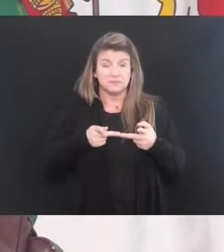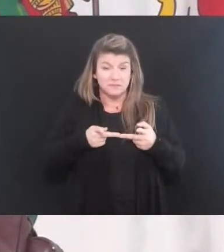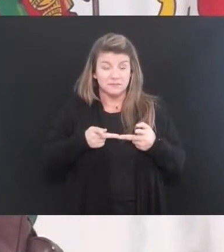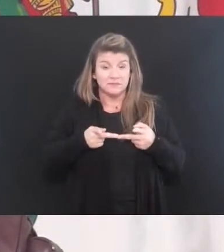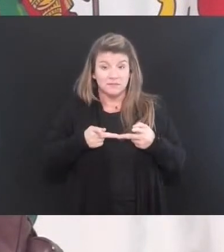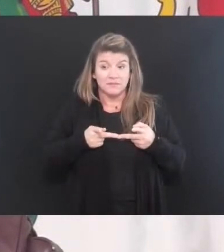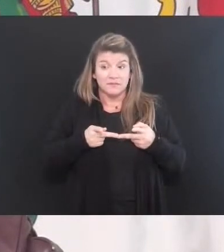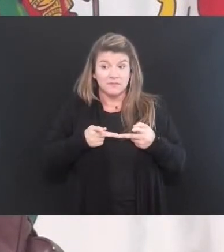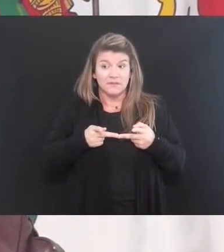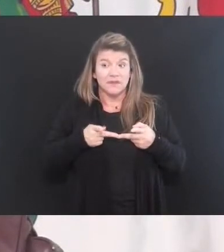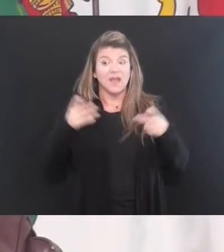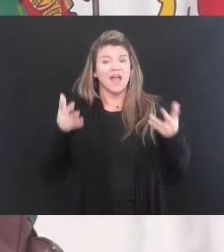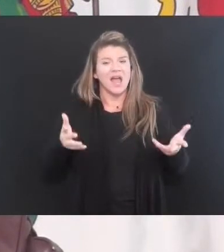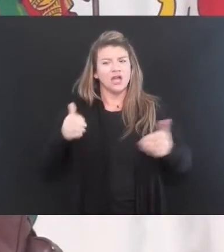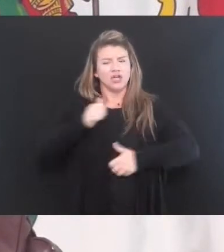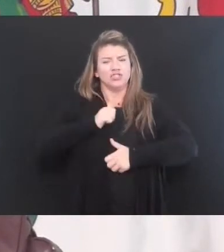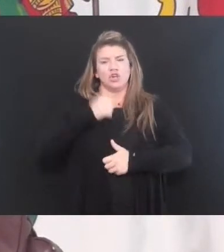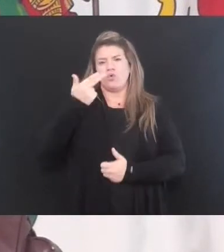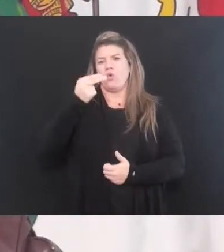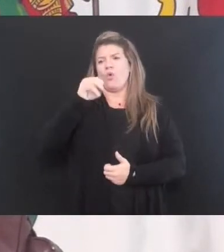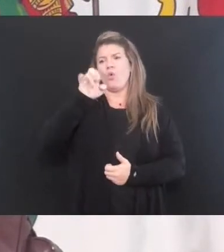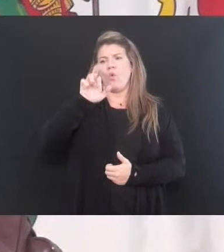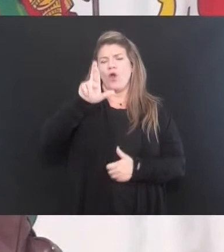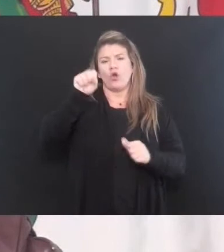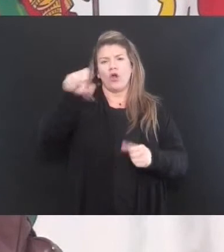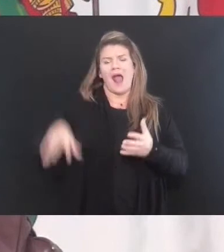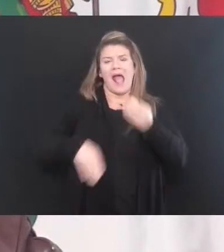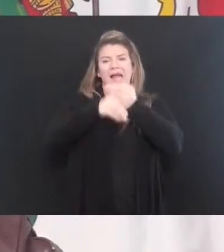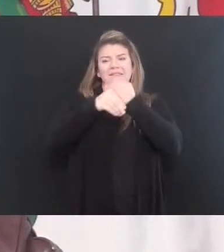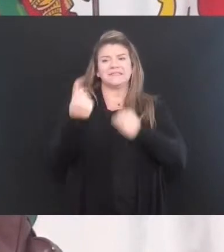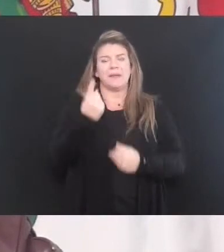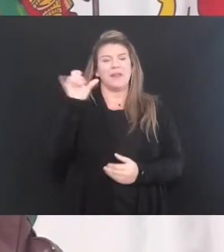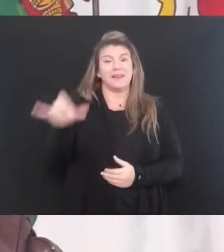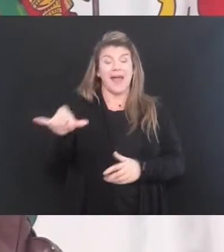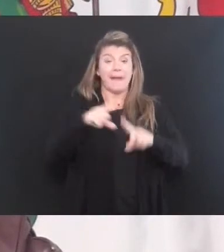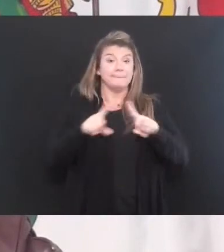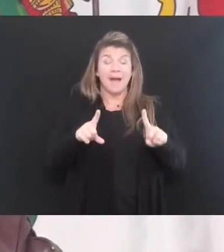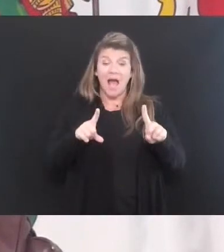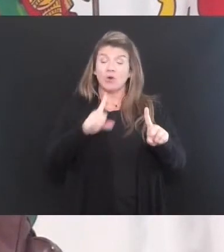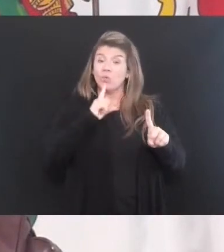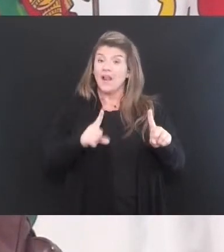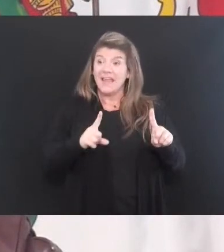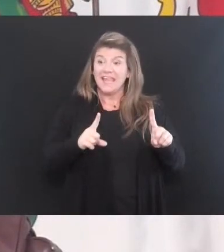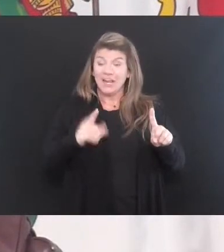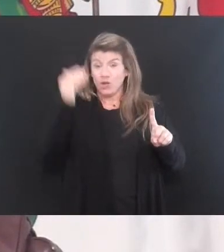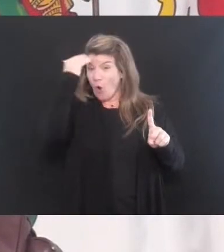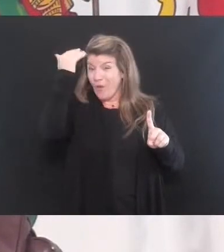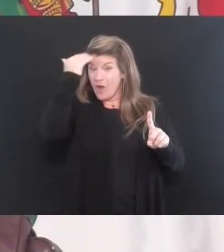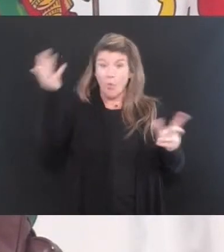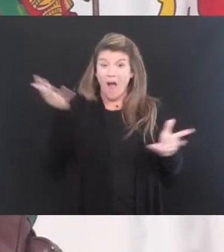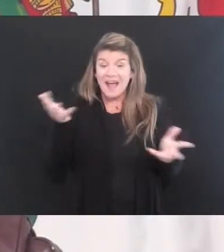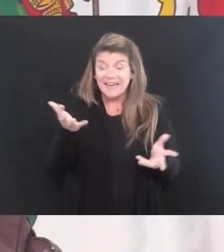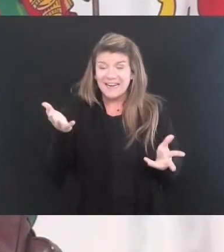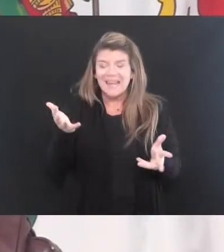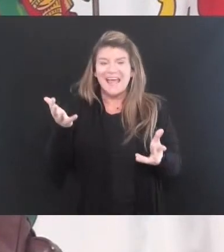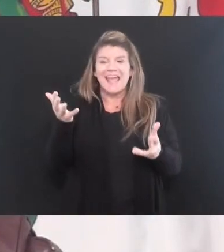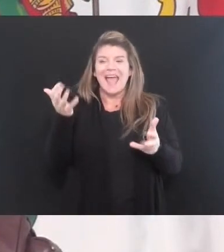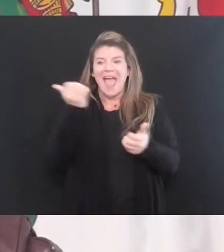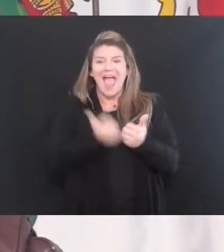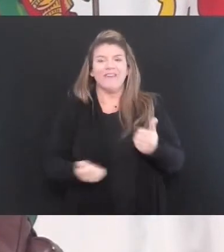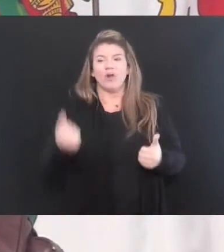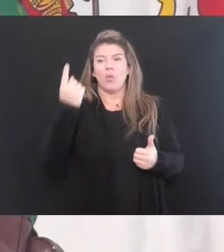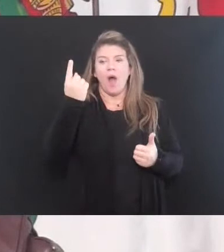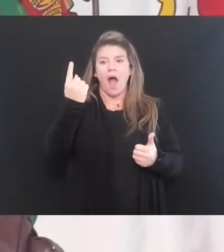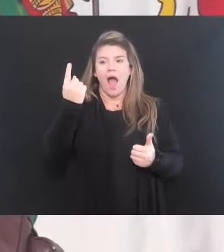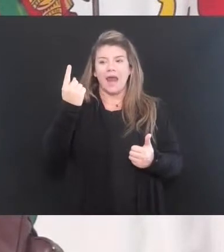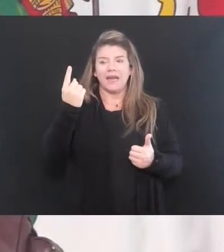Now, I think General Hoyer could add something to this, but the bottom line to the whole thing is everybody's gun